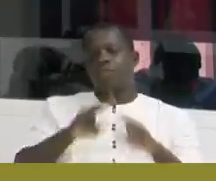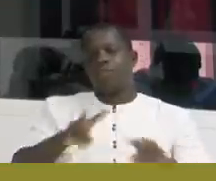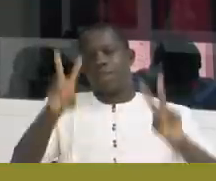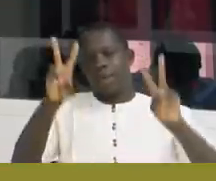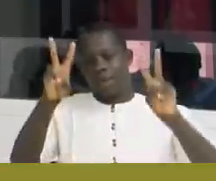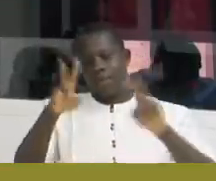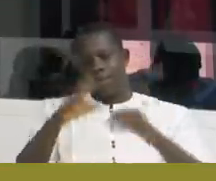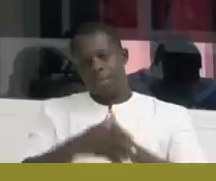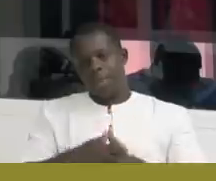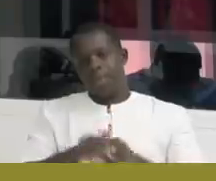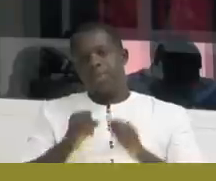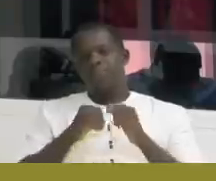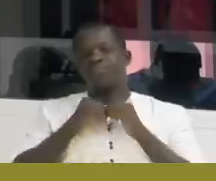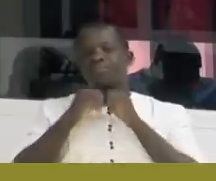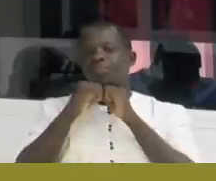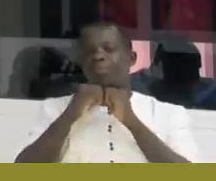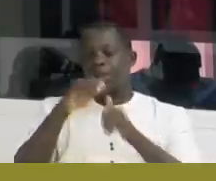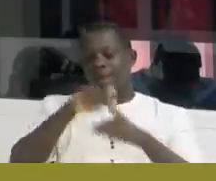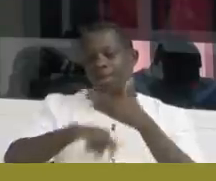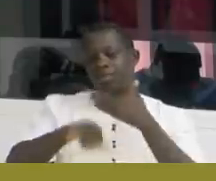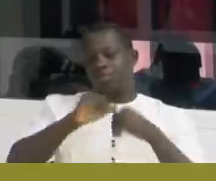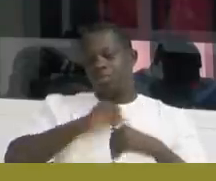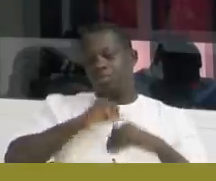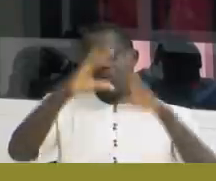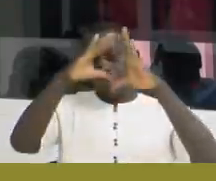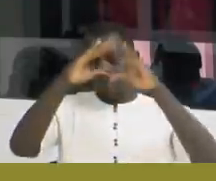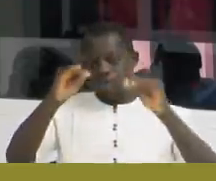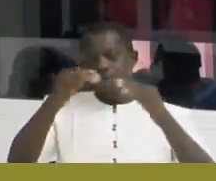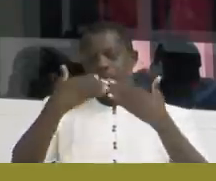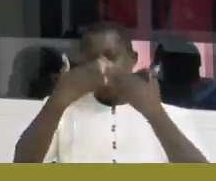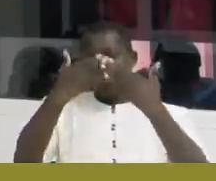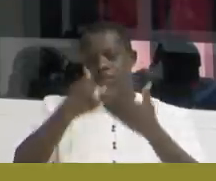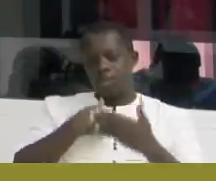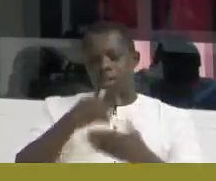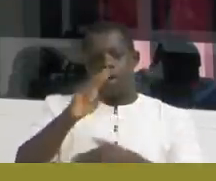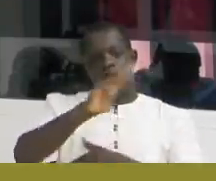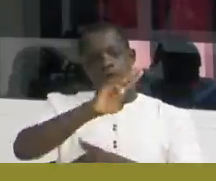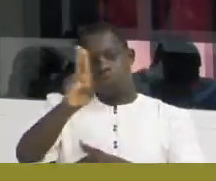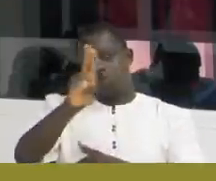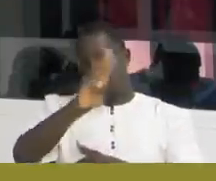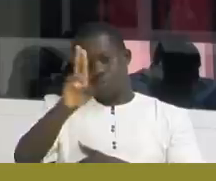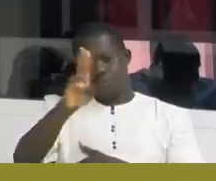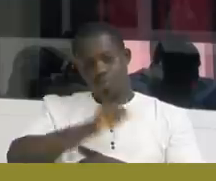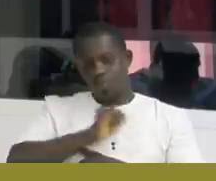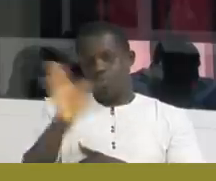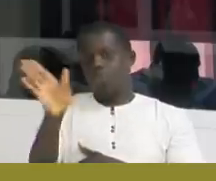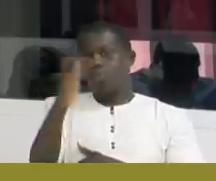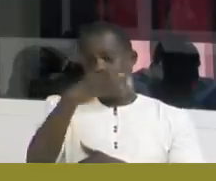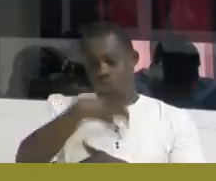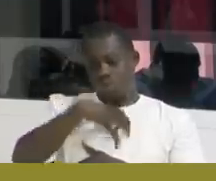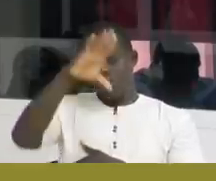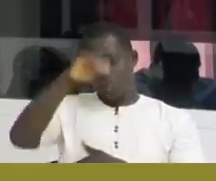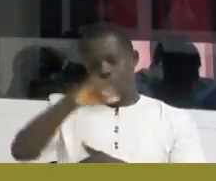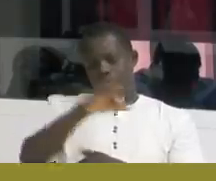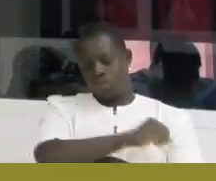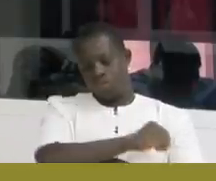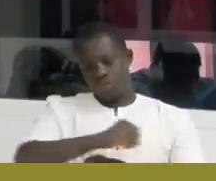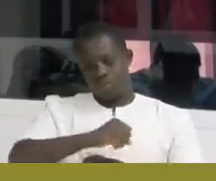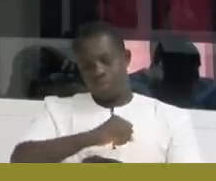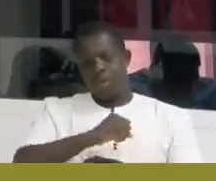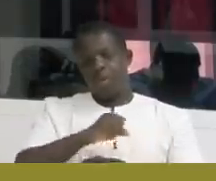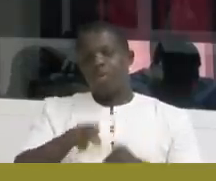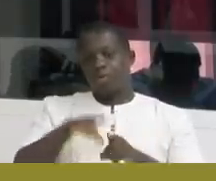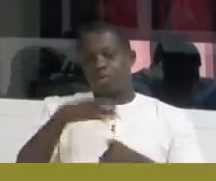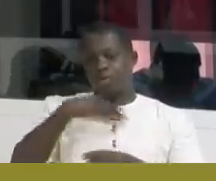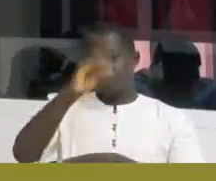that Sana was in his office, he told me that no, he's going to launch this